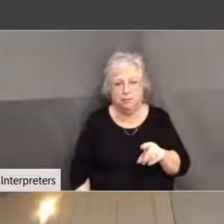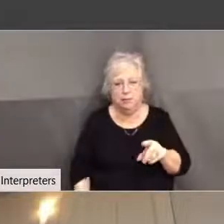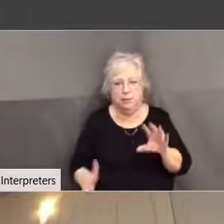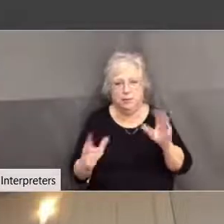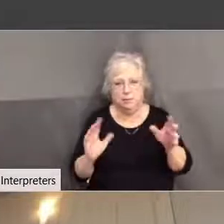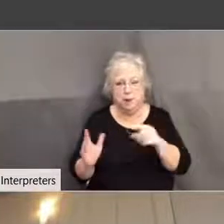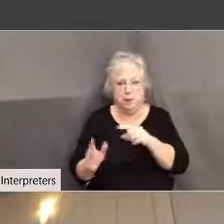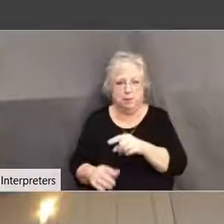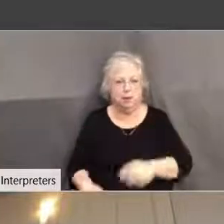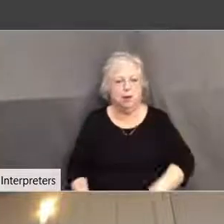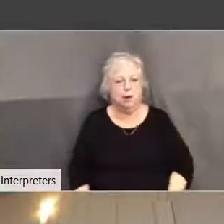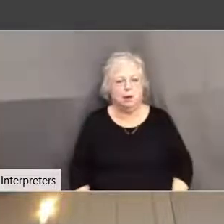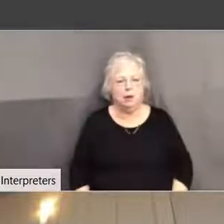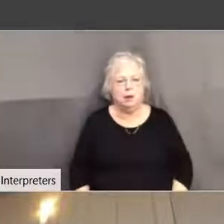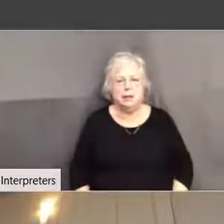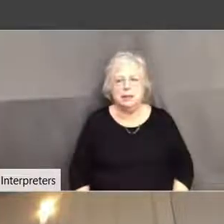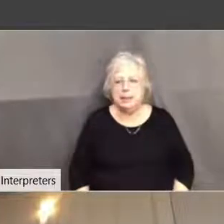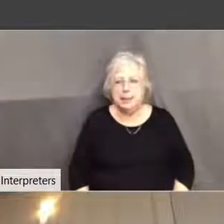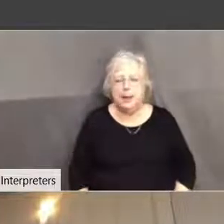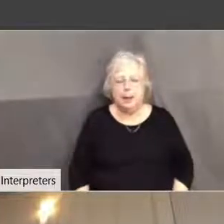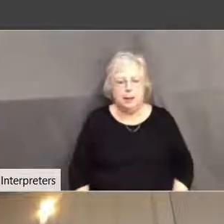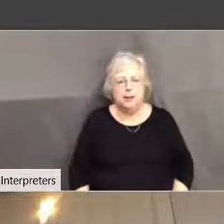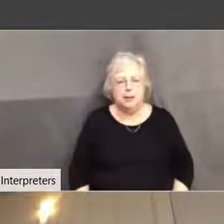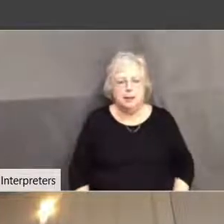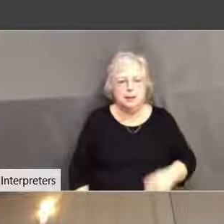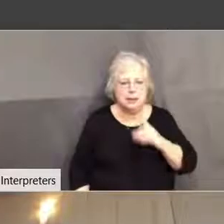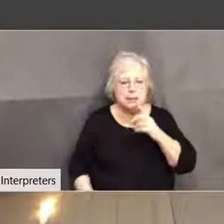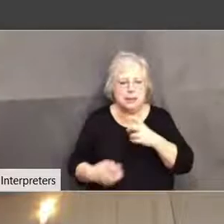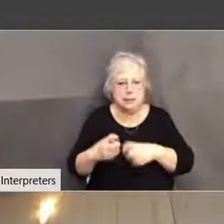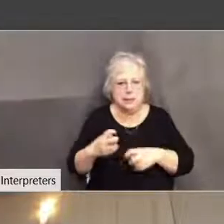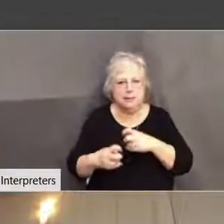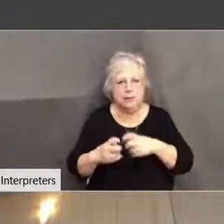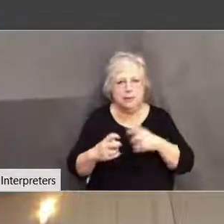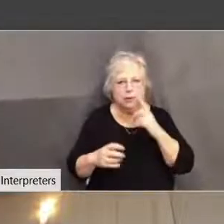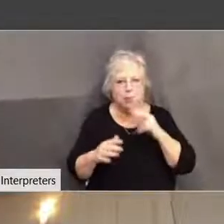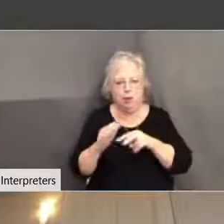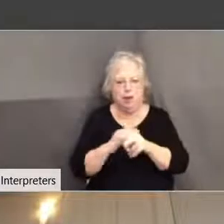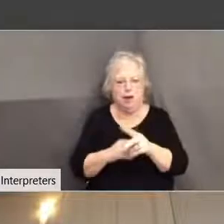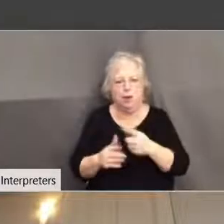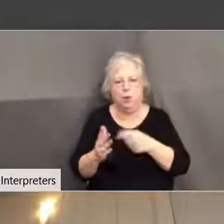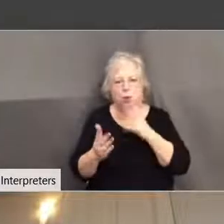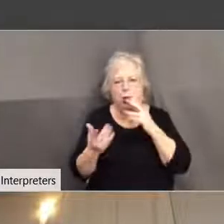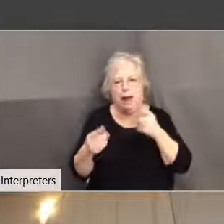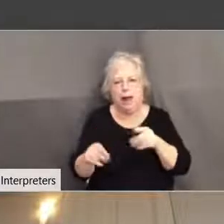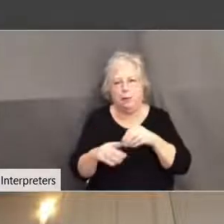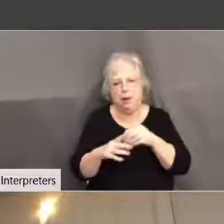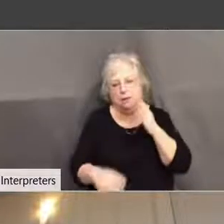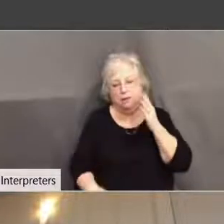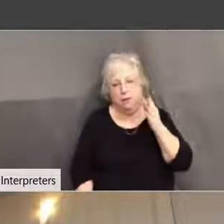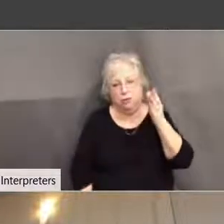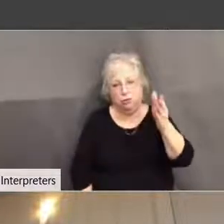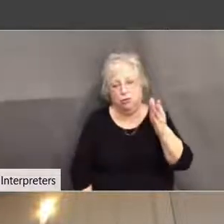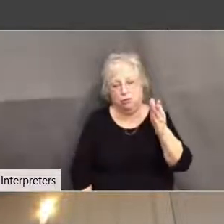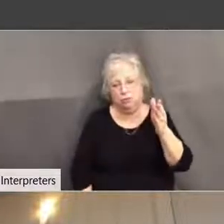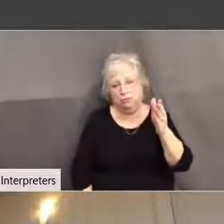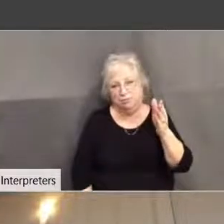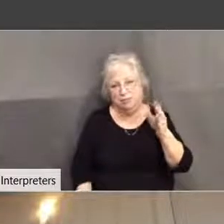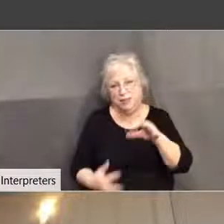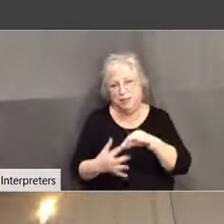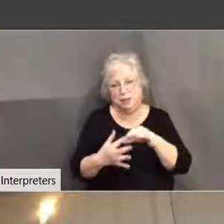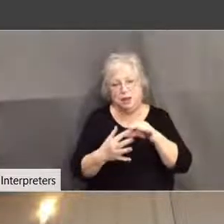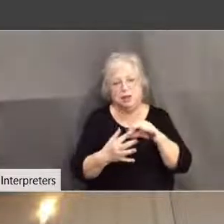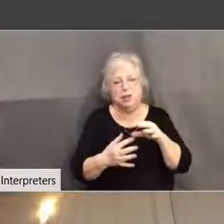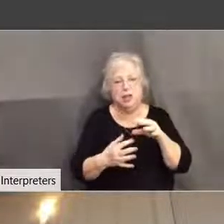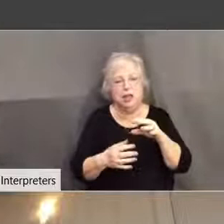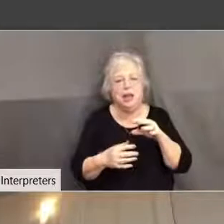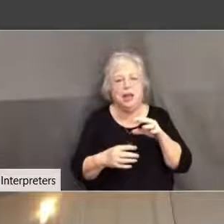It's difficult to predict what's going to happen in the future, especially coming out of this